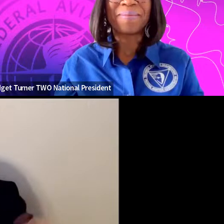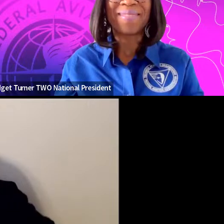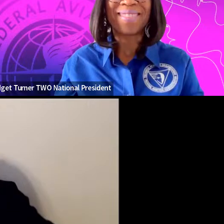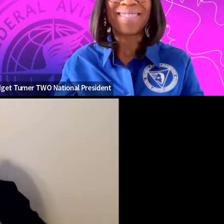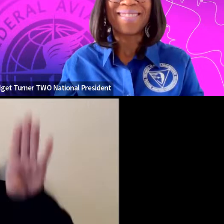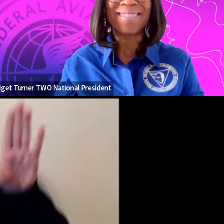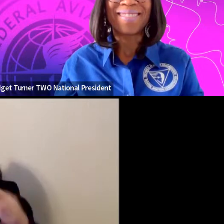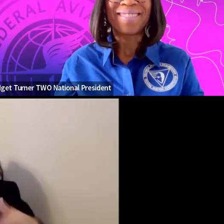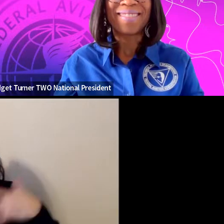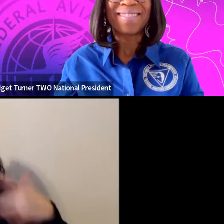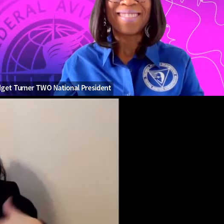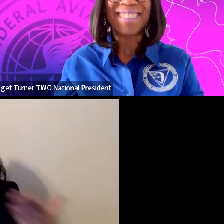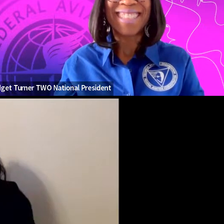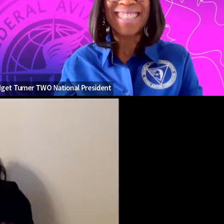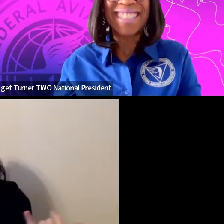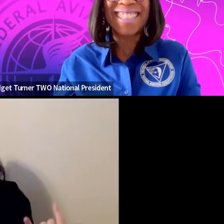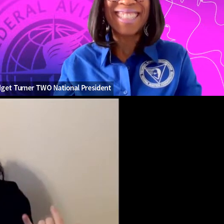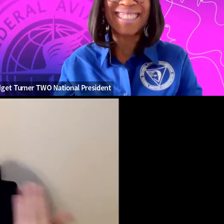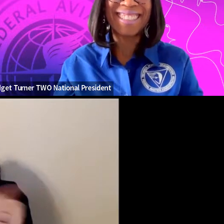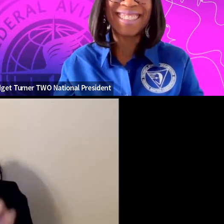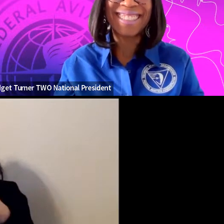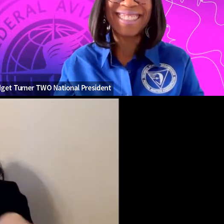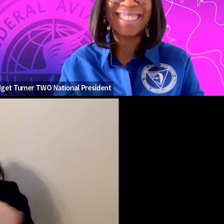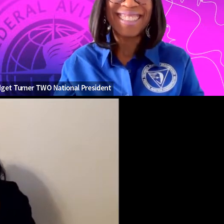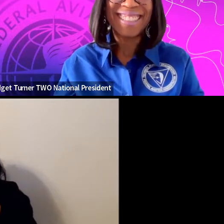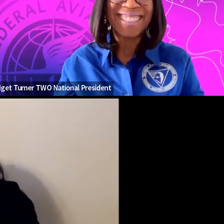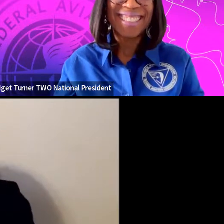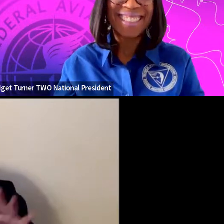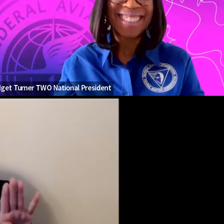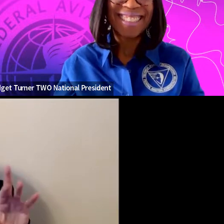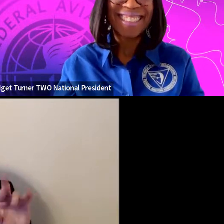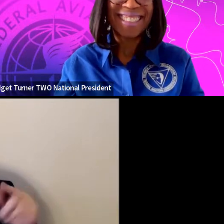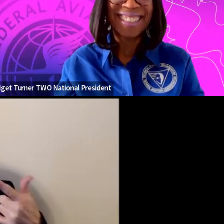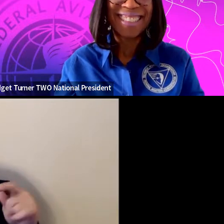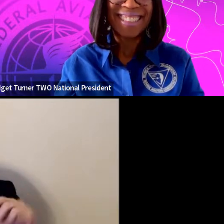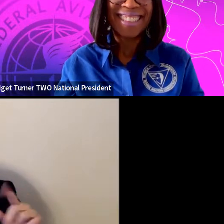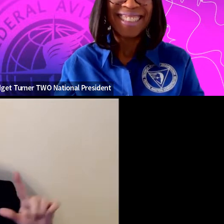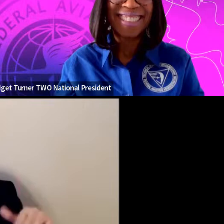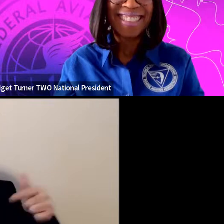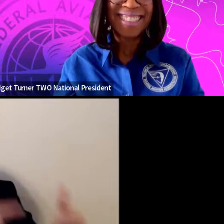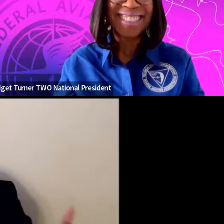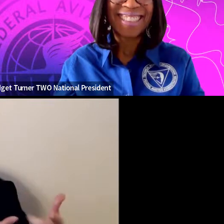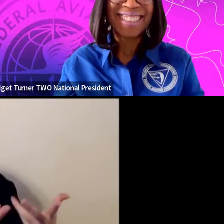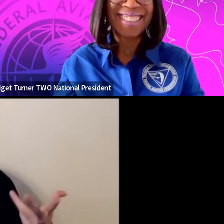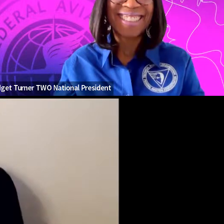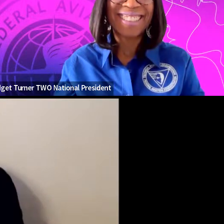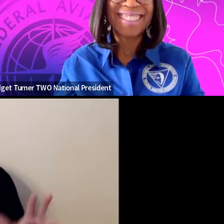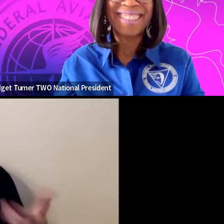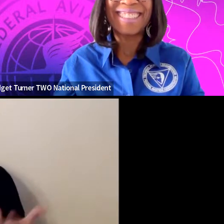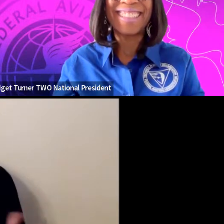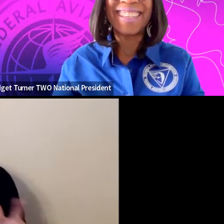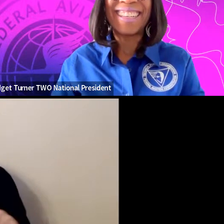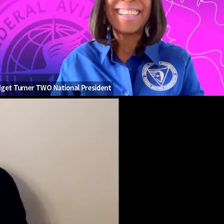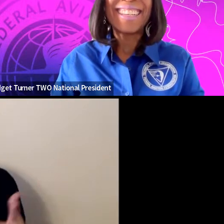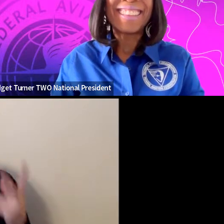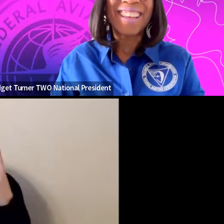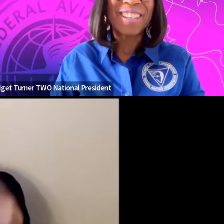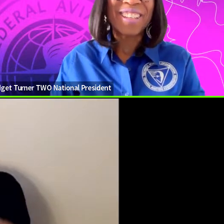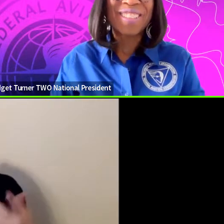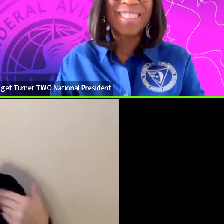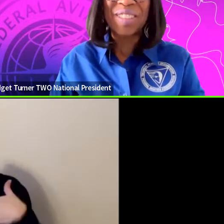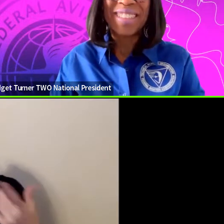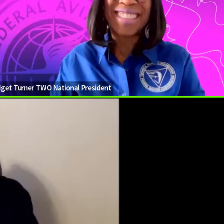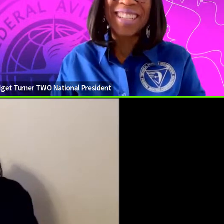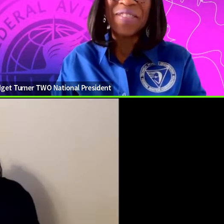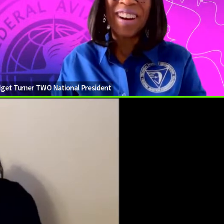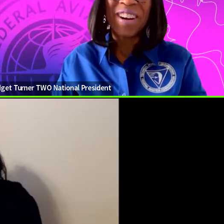women. And Bridget, I'm going to hand it over to you because I don't want to take any more time, because I'd like to see what you got going on. Thank